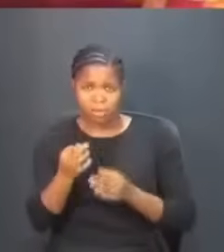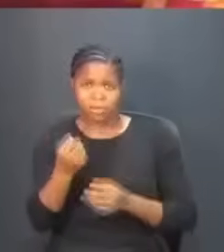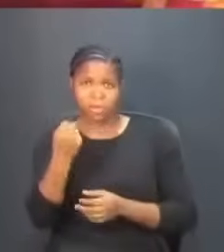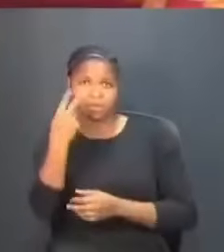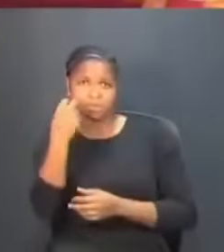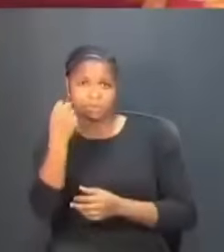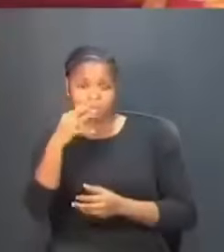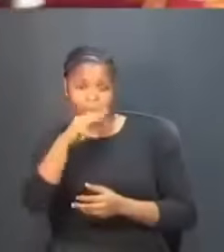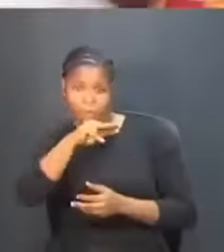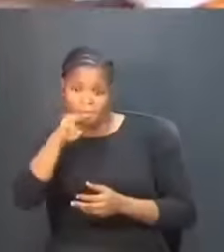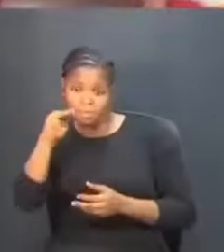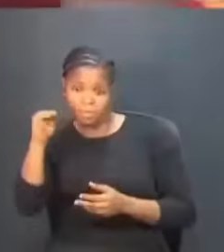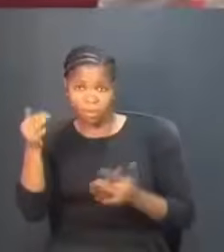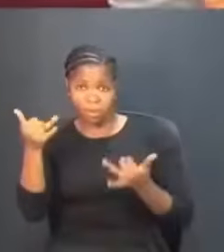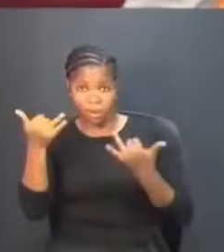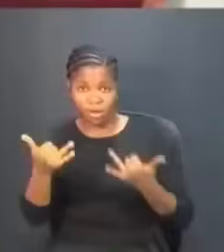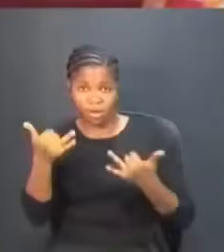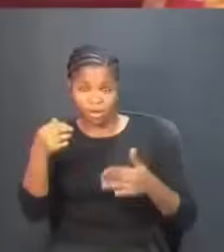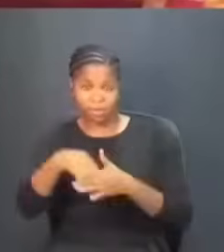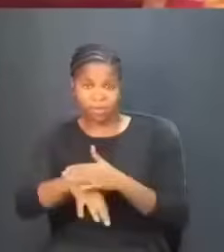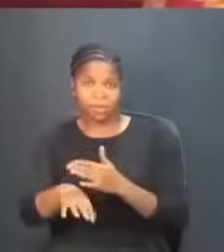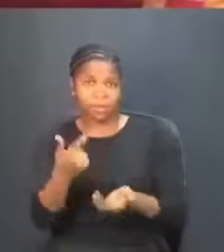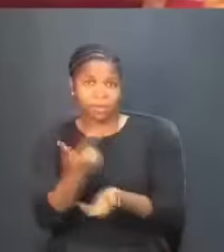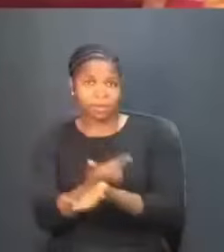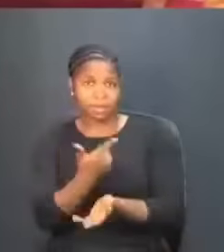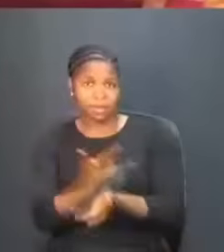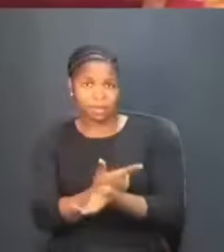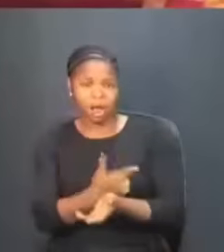million people in Ghana who are food